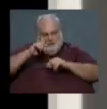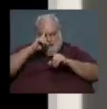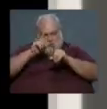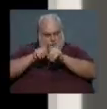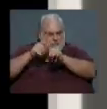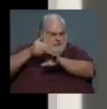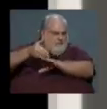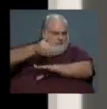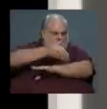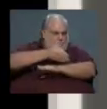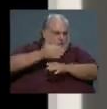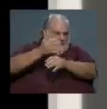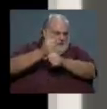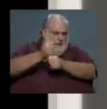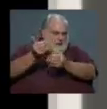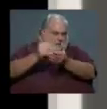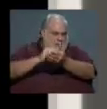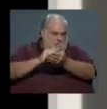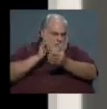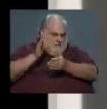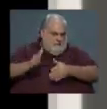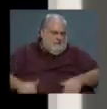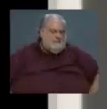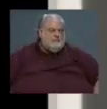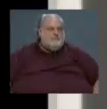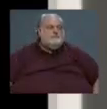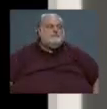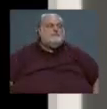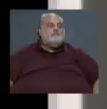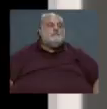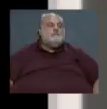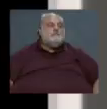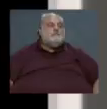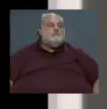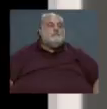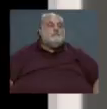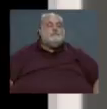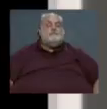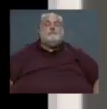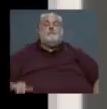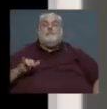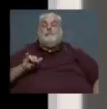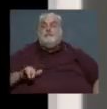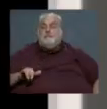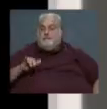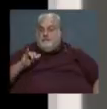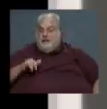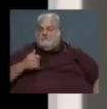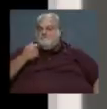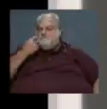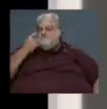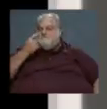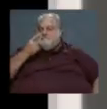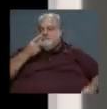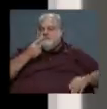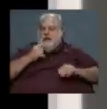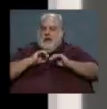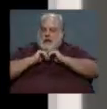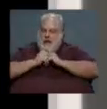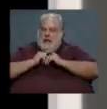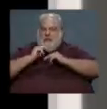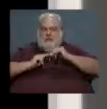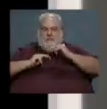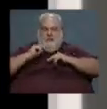are assuming that we would also get it again this time. Okay. So I just wanted to understand a little bit more about the particulars of the building,